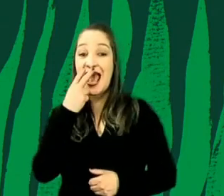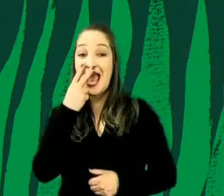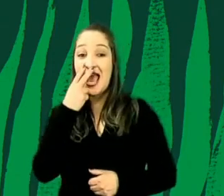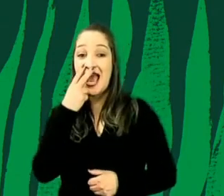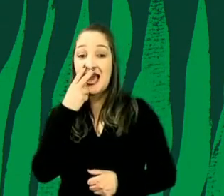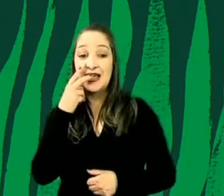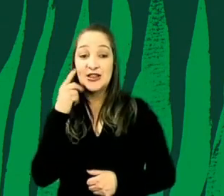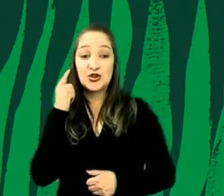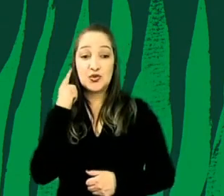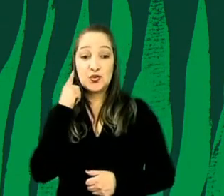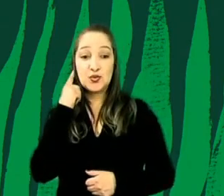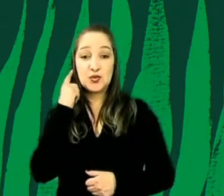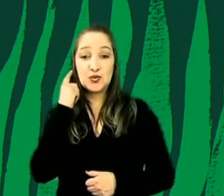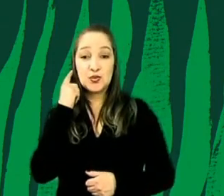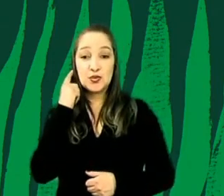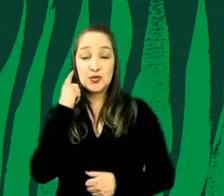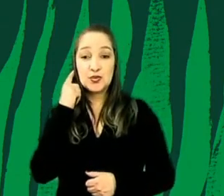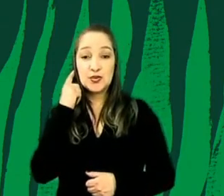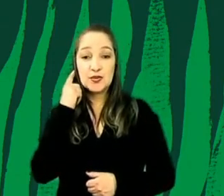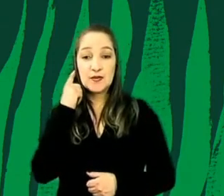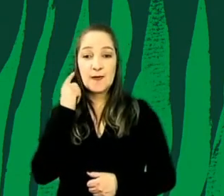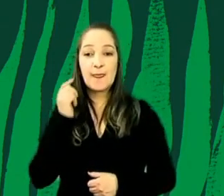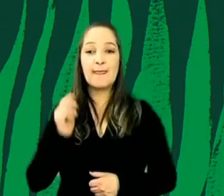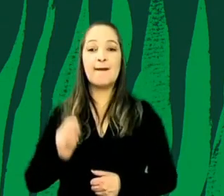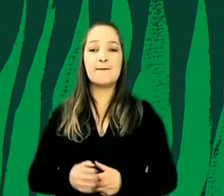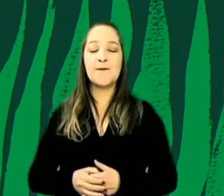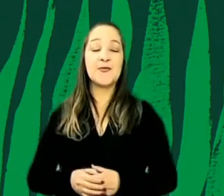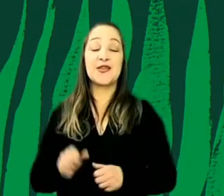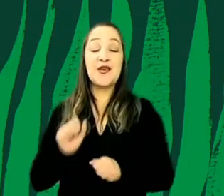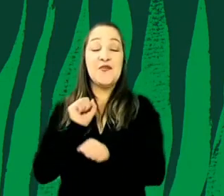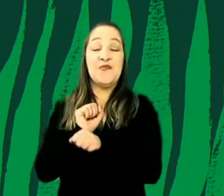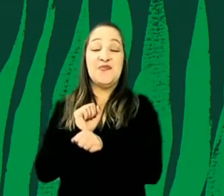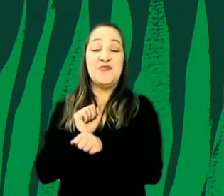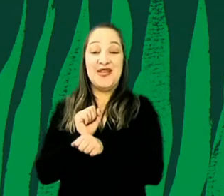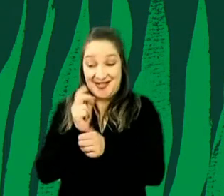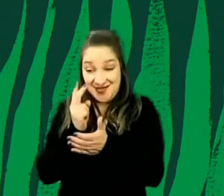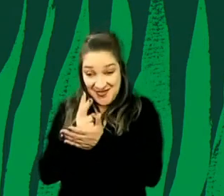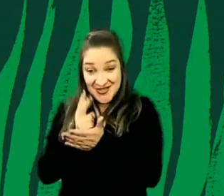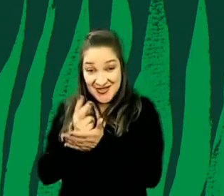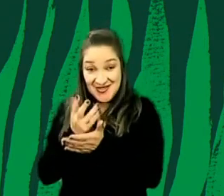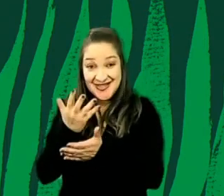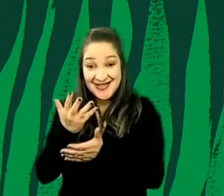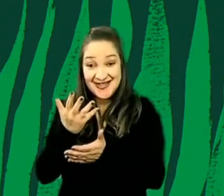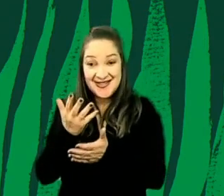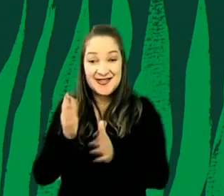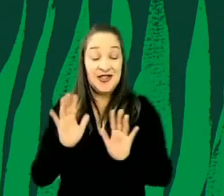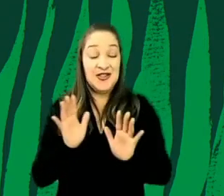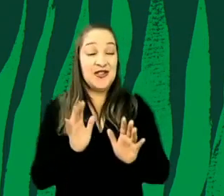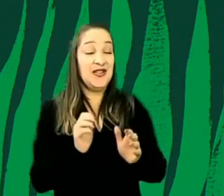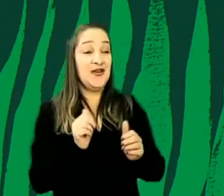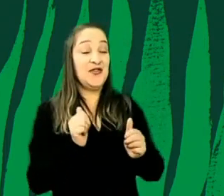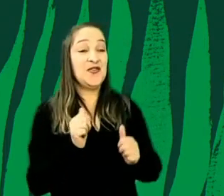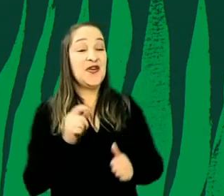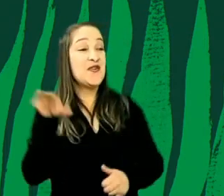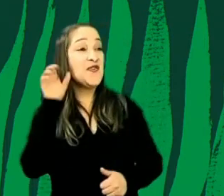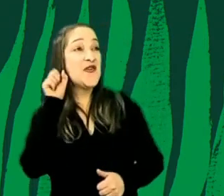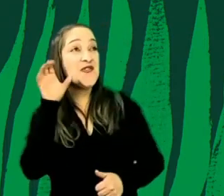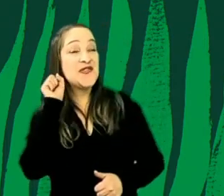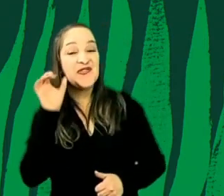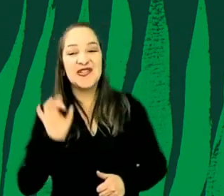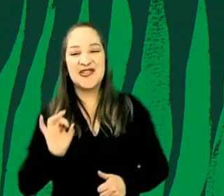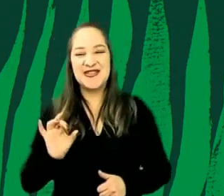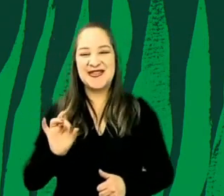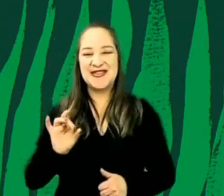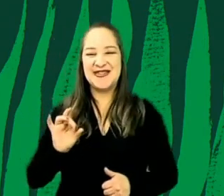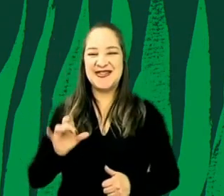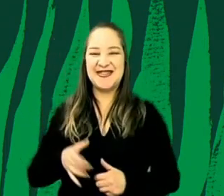Conceição, no, I was speechless for a minute. Okay, I just stopped speaking. I stopped.